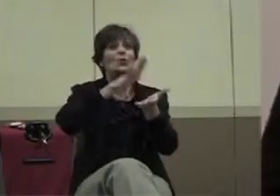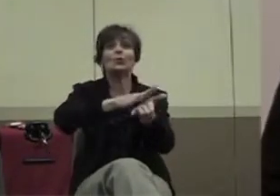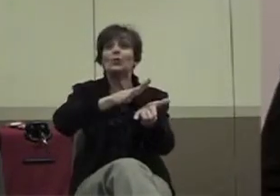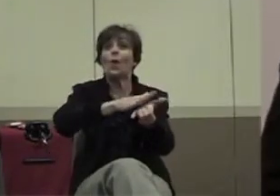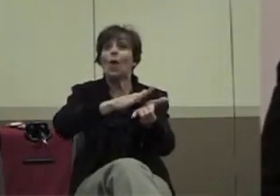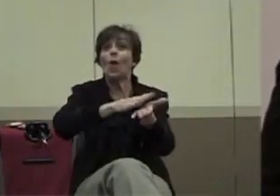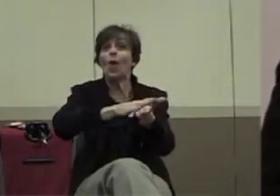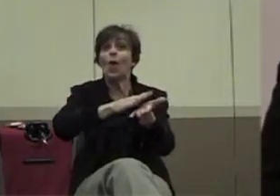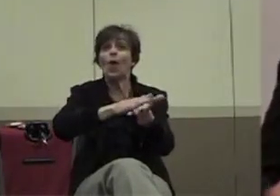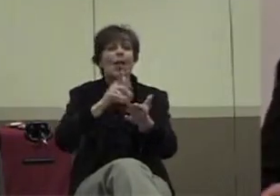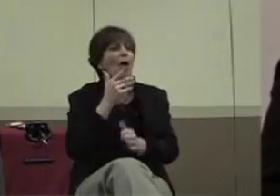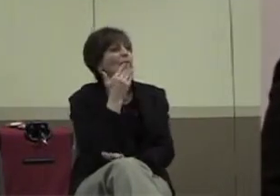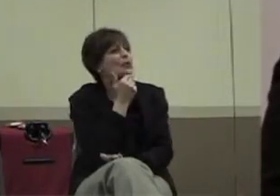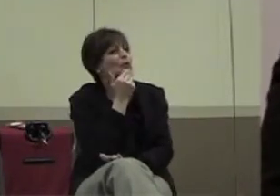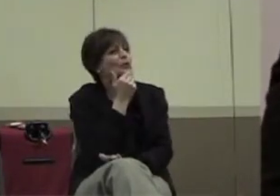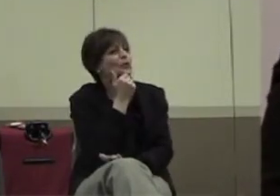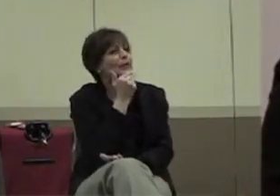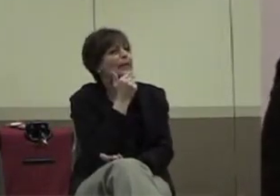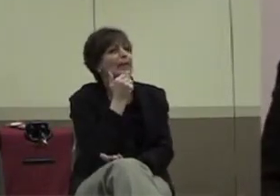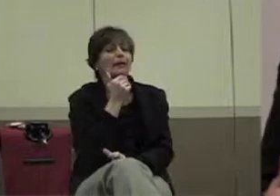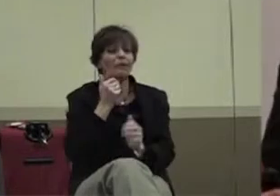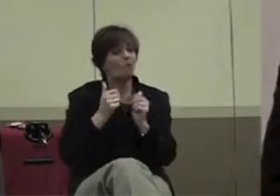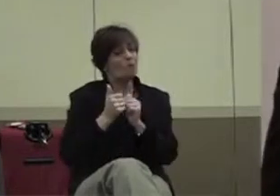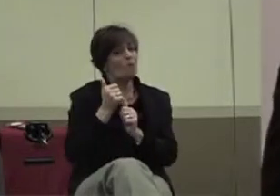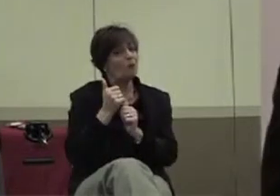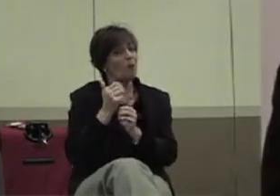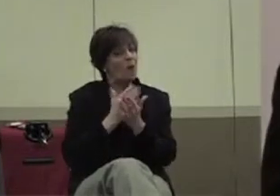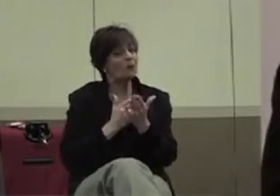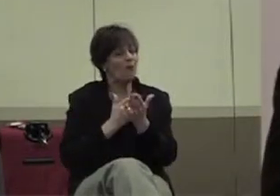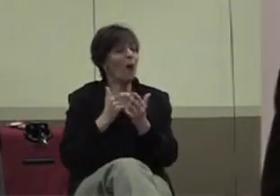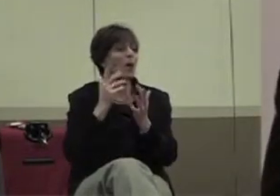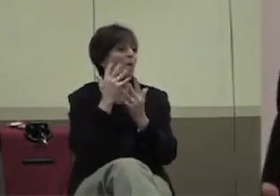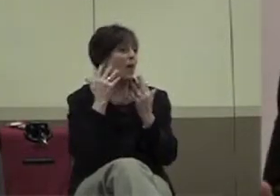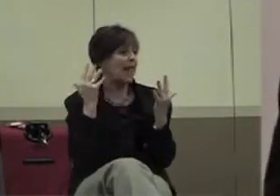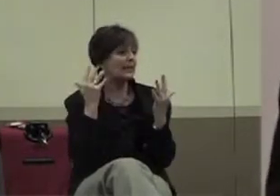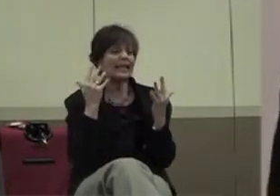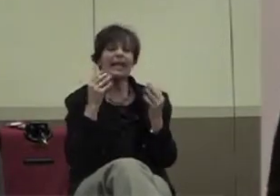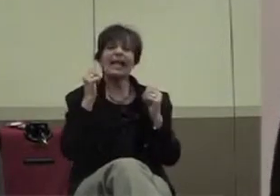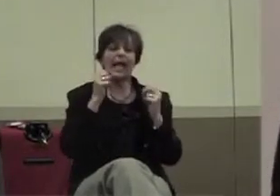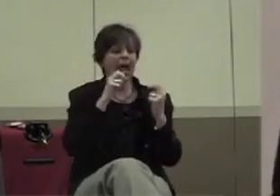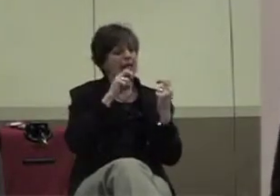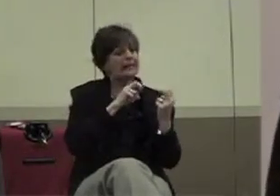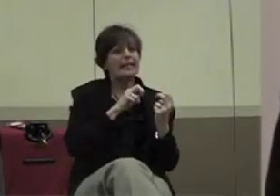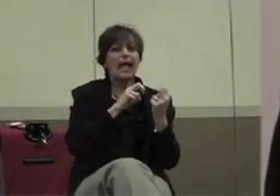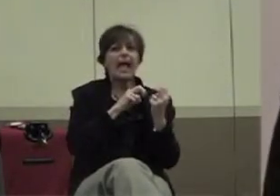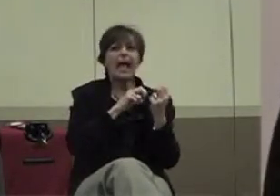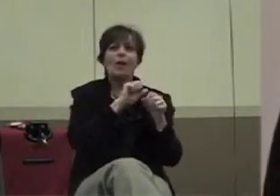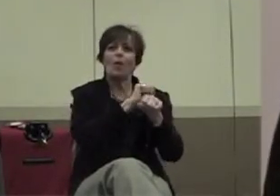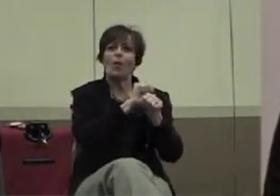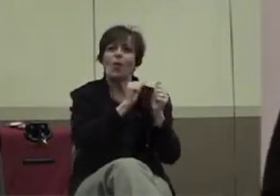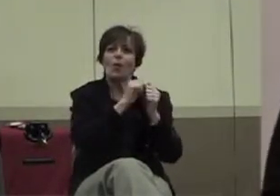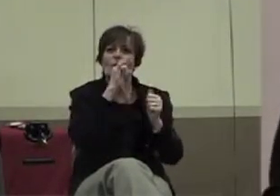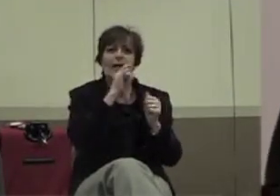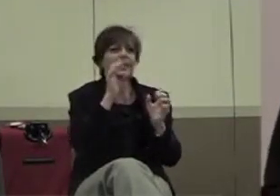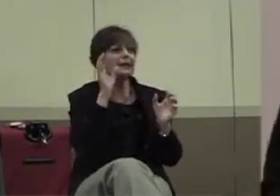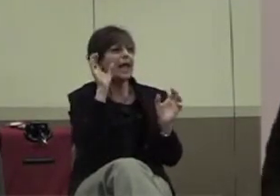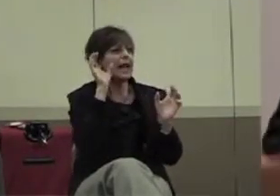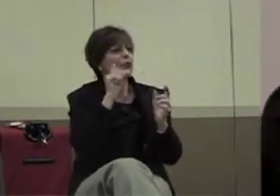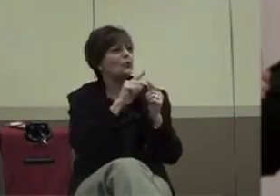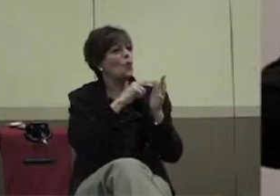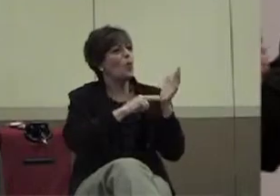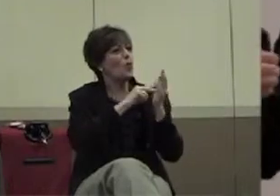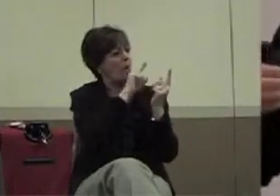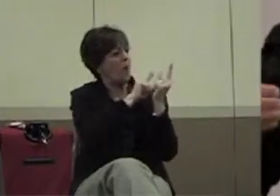sweet, for the most part, they're pleasant. They can sit and work with kids, listen to them read, give them that